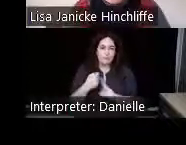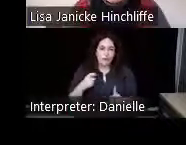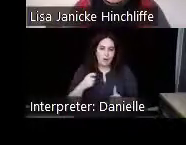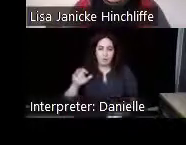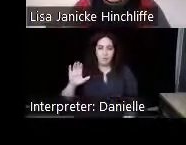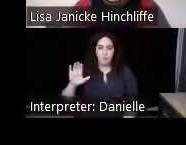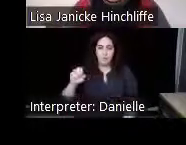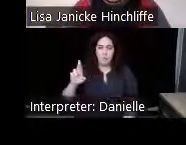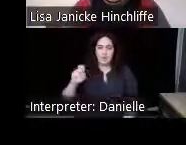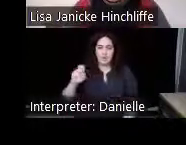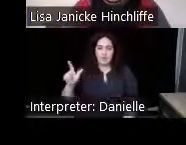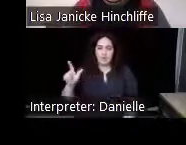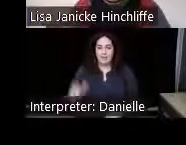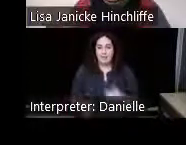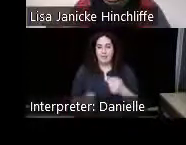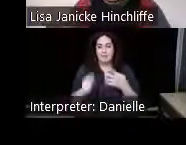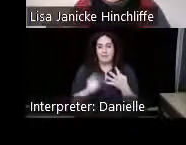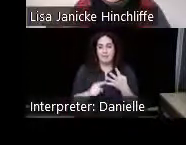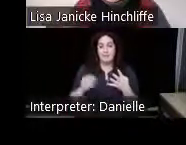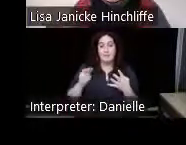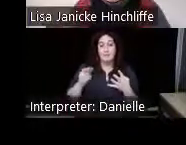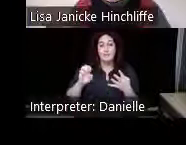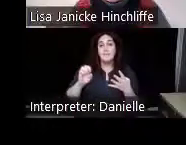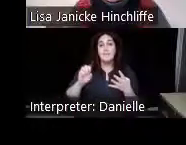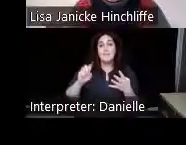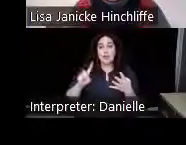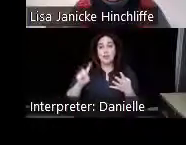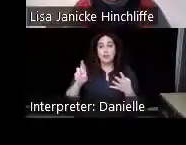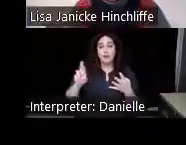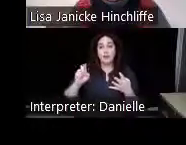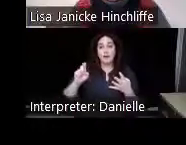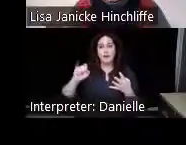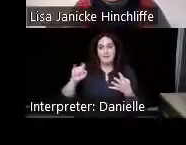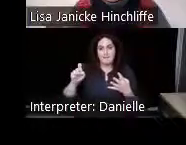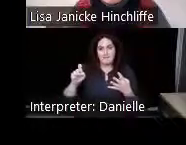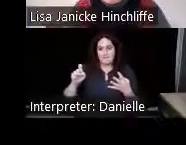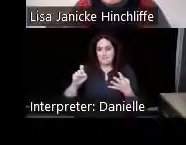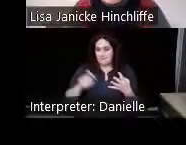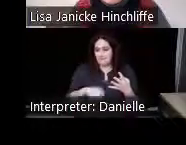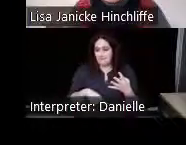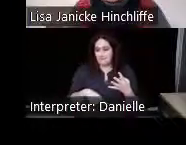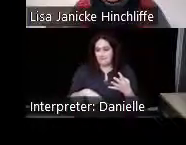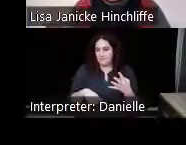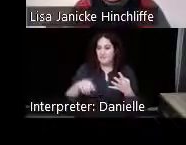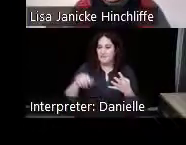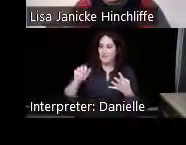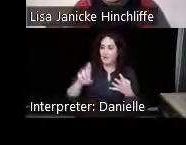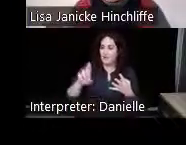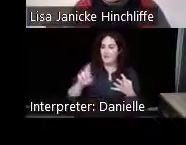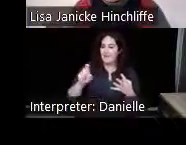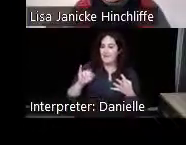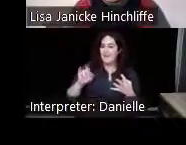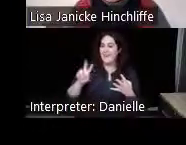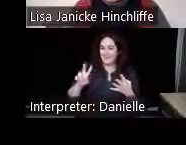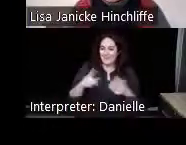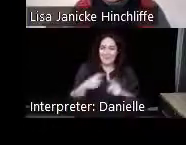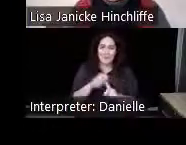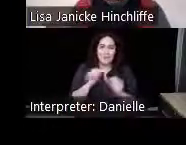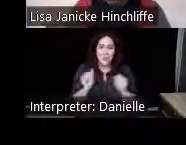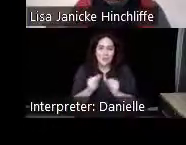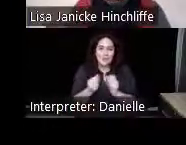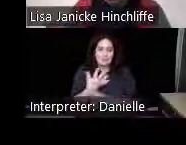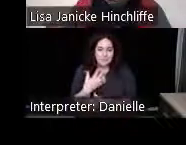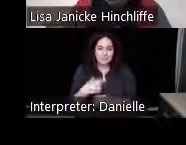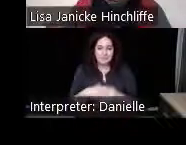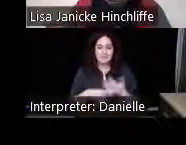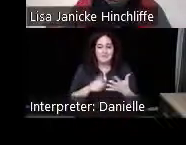medRxiv, which is hosted by Cold Spring Harbor Lab, and APSA preprints, hosted by Cambridge University